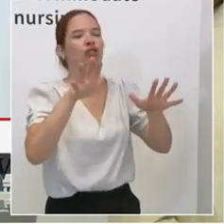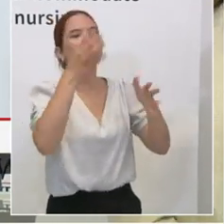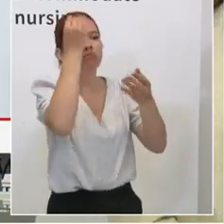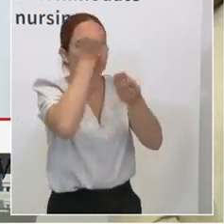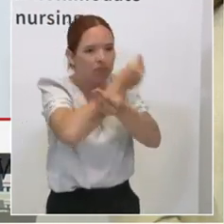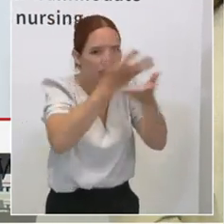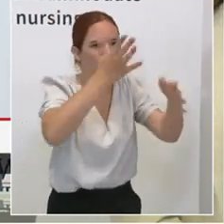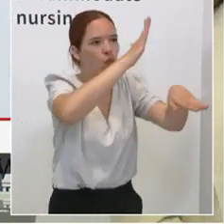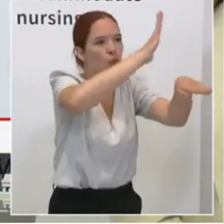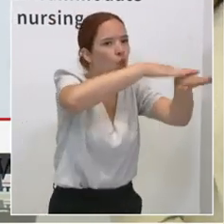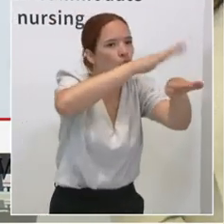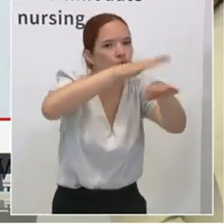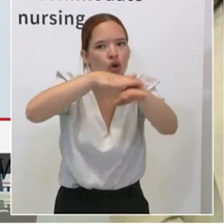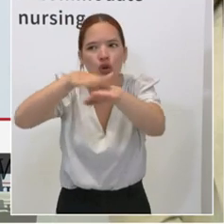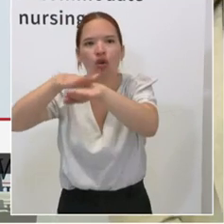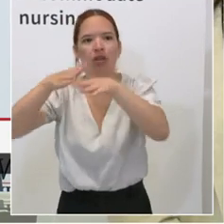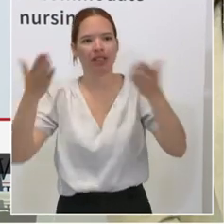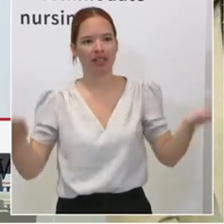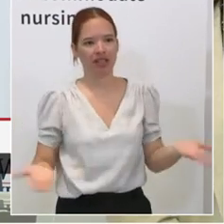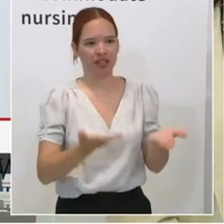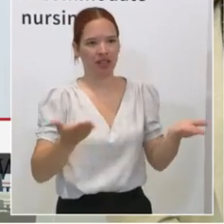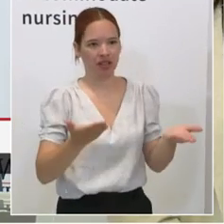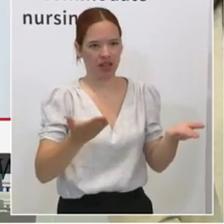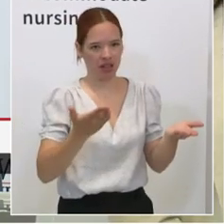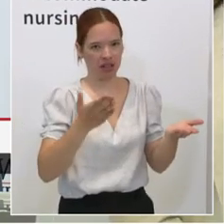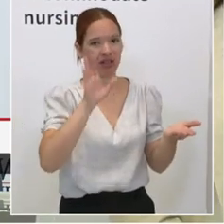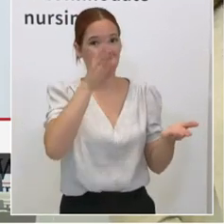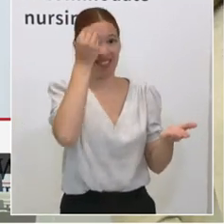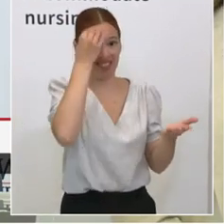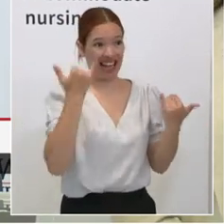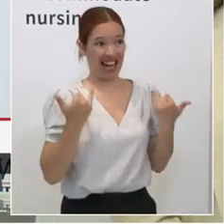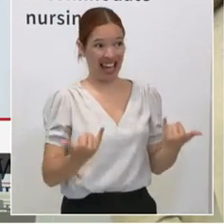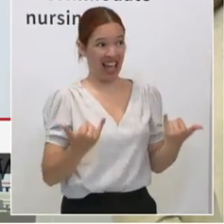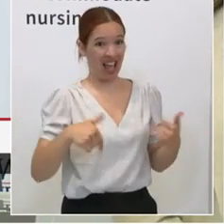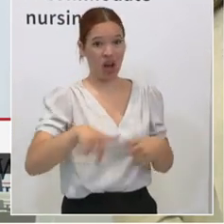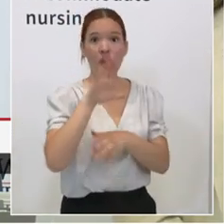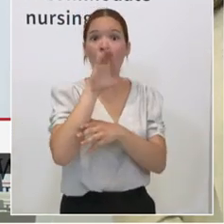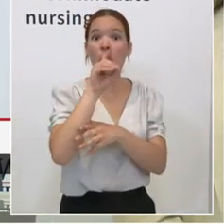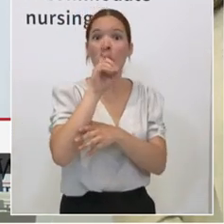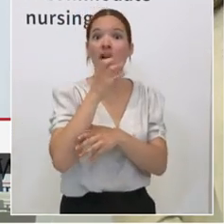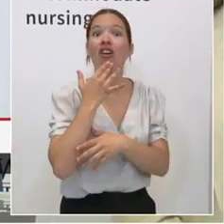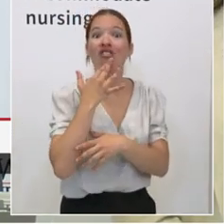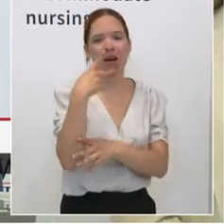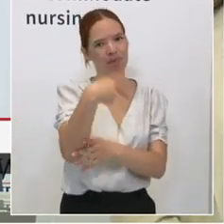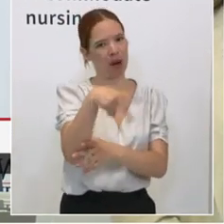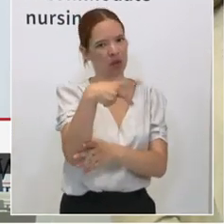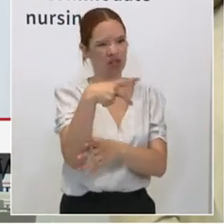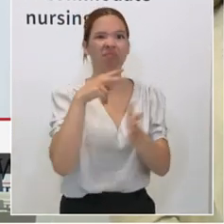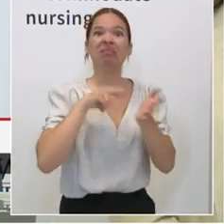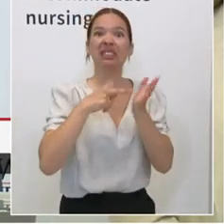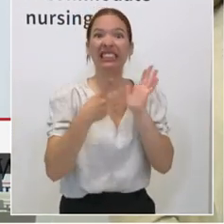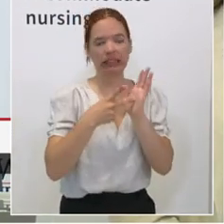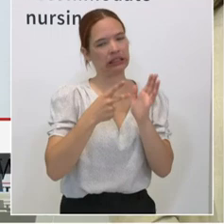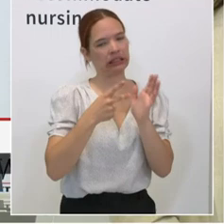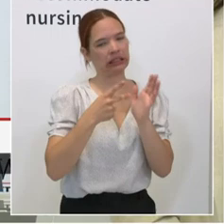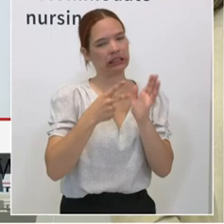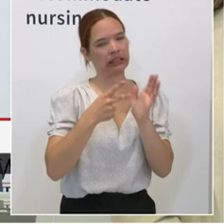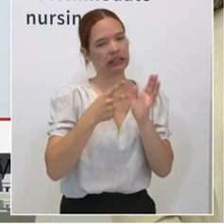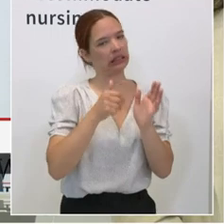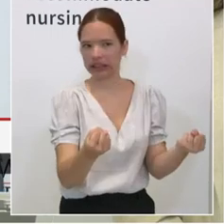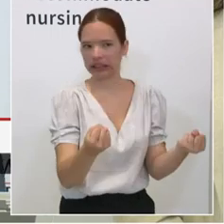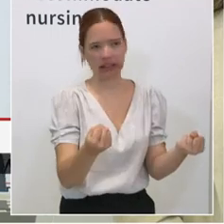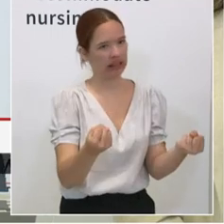Code Purple Air Quality Day. So we're spending a lot of time educating the public.